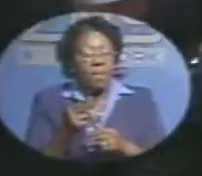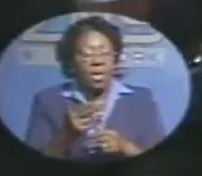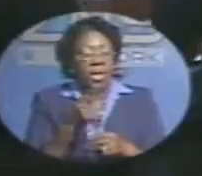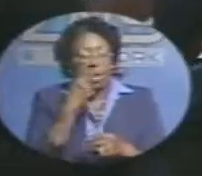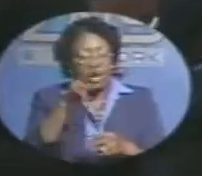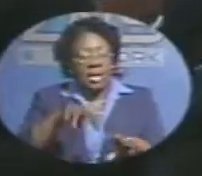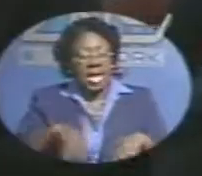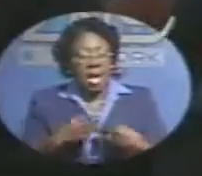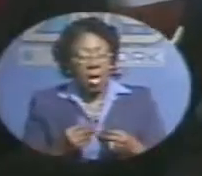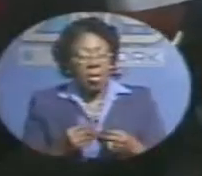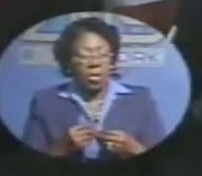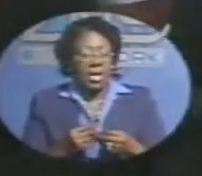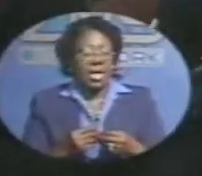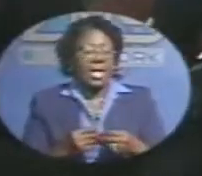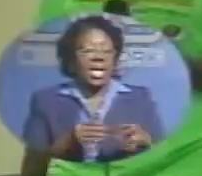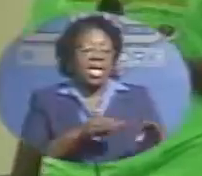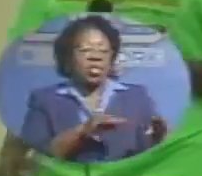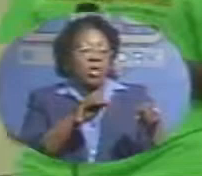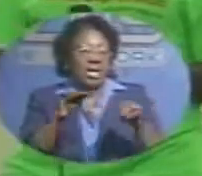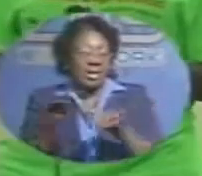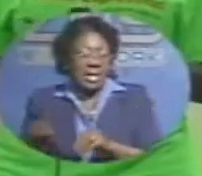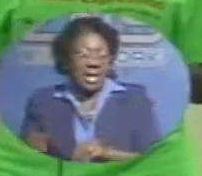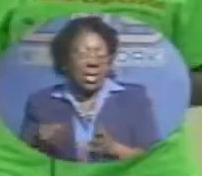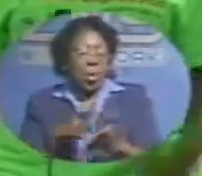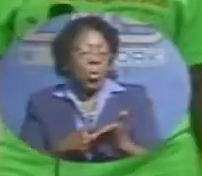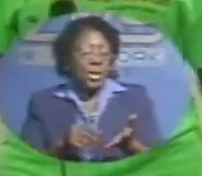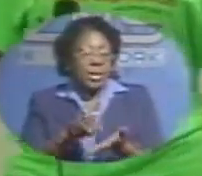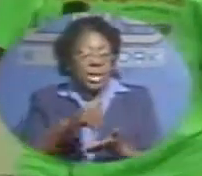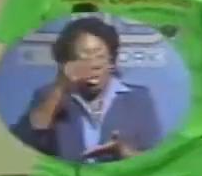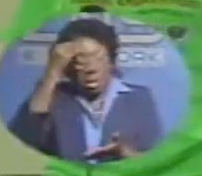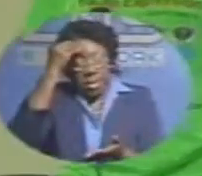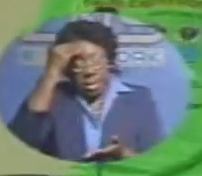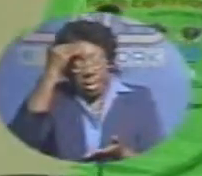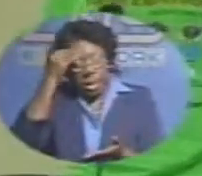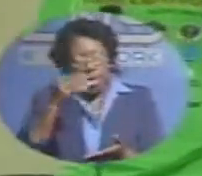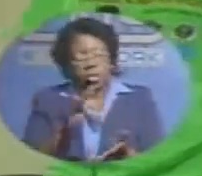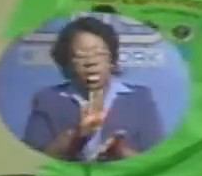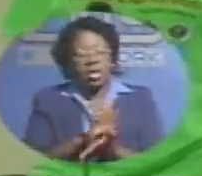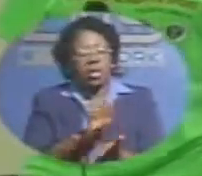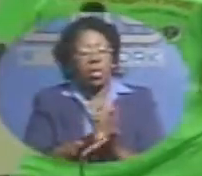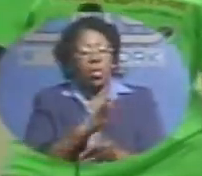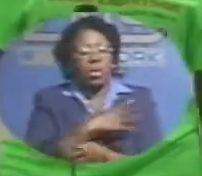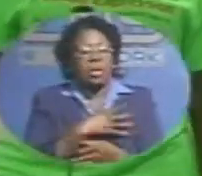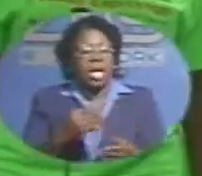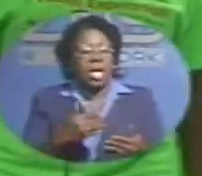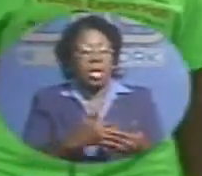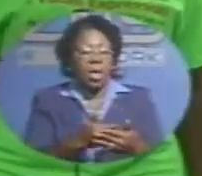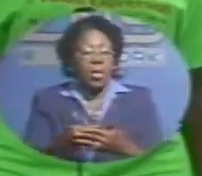translate what they've learned into their schools and communities. Cyan Thompson, ZNS News.